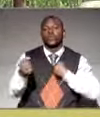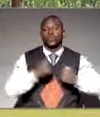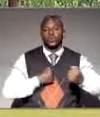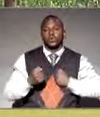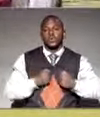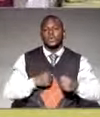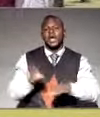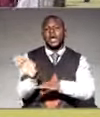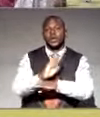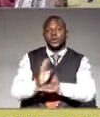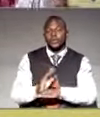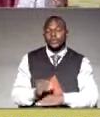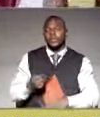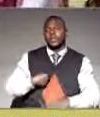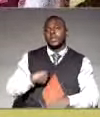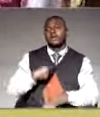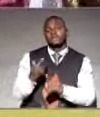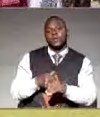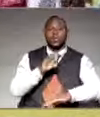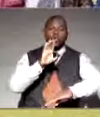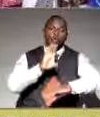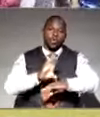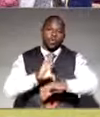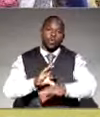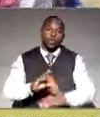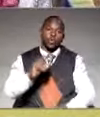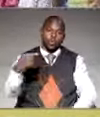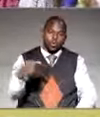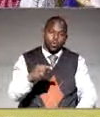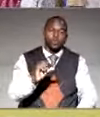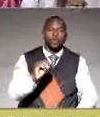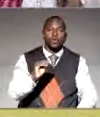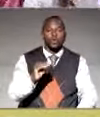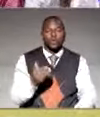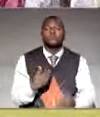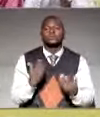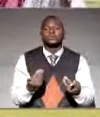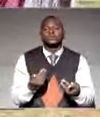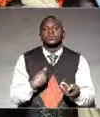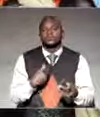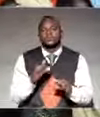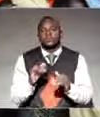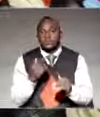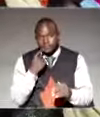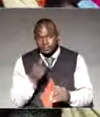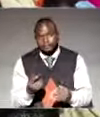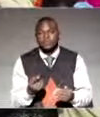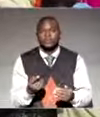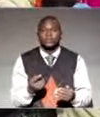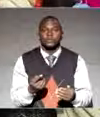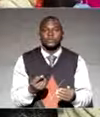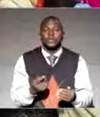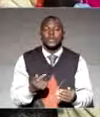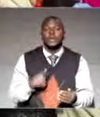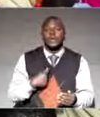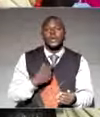and Burundi. Nilitoka Congo, Goma. Nilitoka juu ya entre presidentiel.